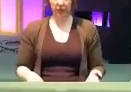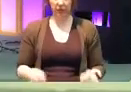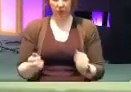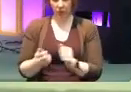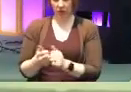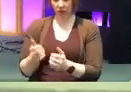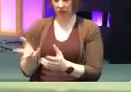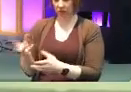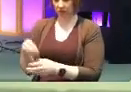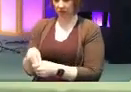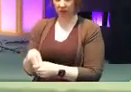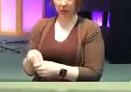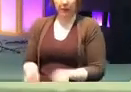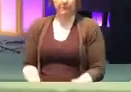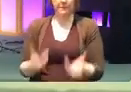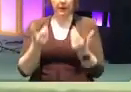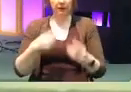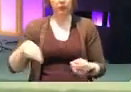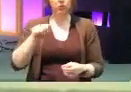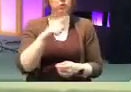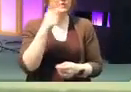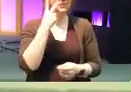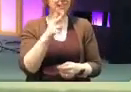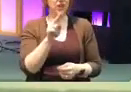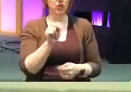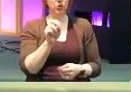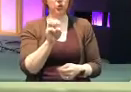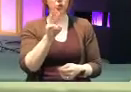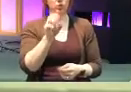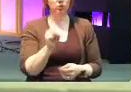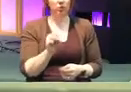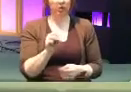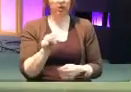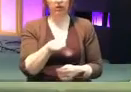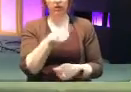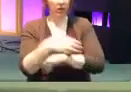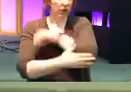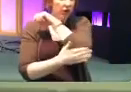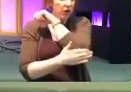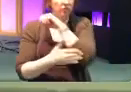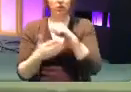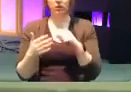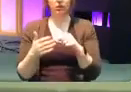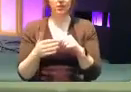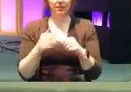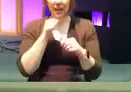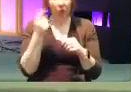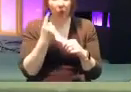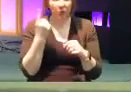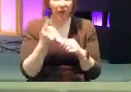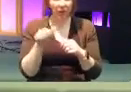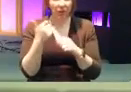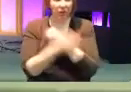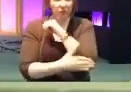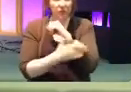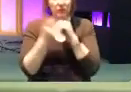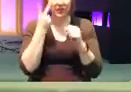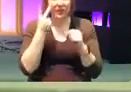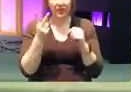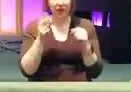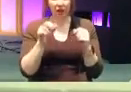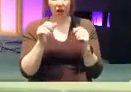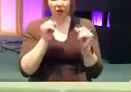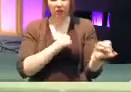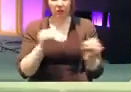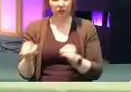that. Many of you are seeing on the news as well. We think, okay, that's in other countries. No, that's not in other countries. Some of you are seeing, actually, individuals just shared